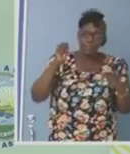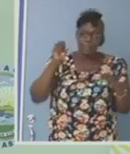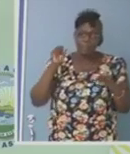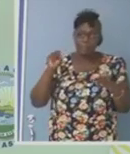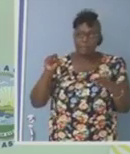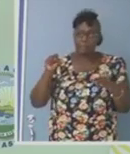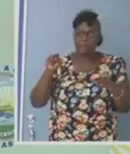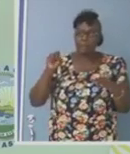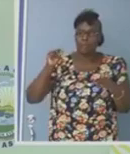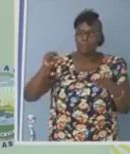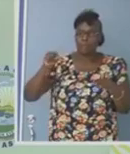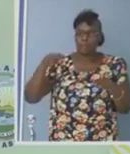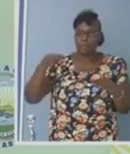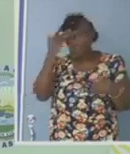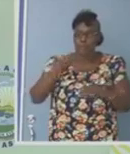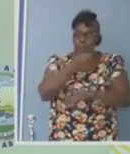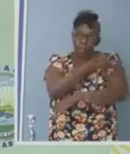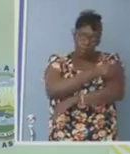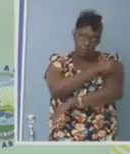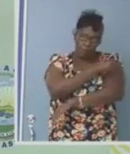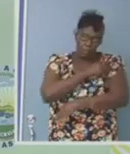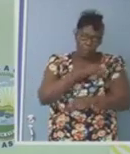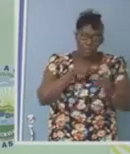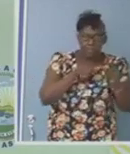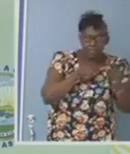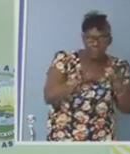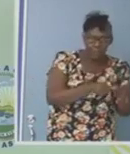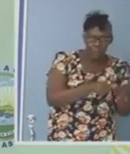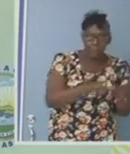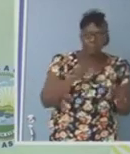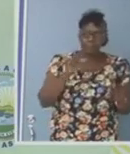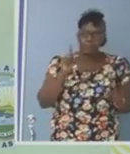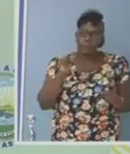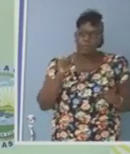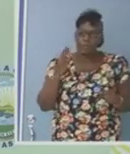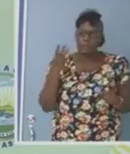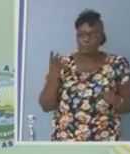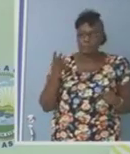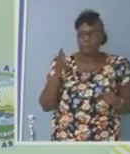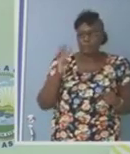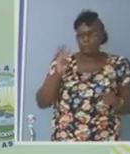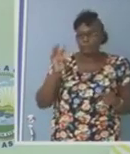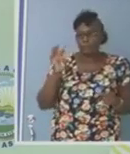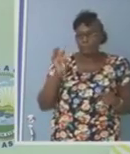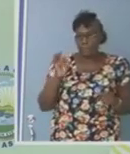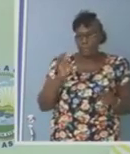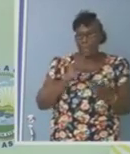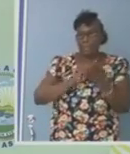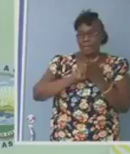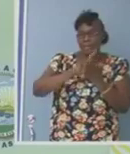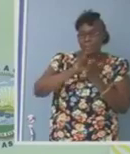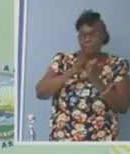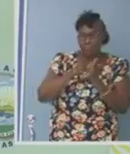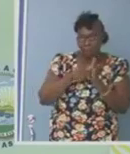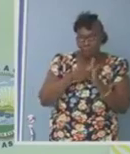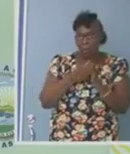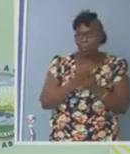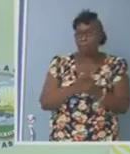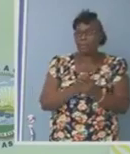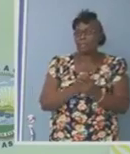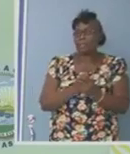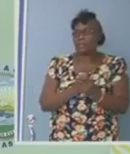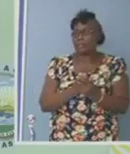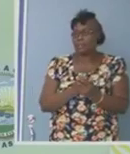General Hospital and will be stabilized for 24 to 48 hours. And like everything